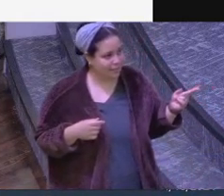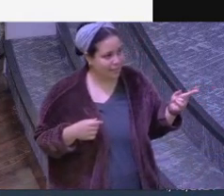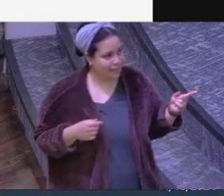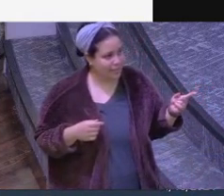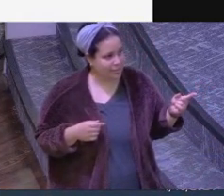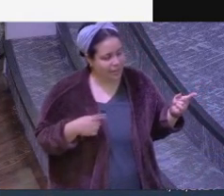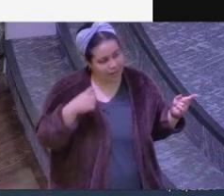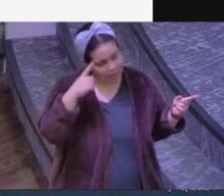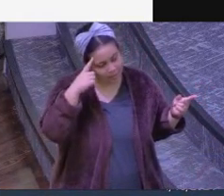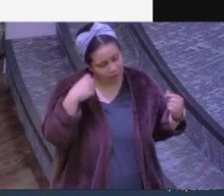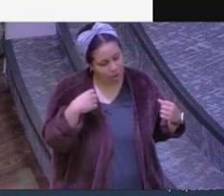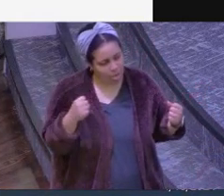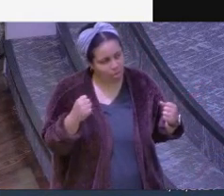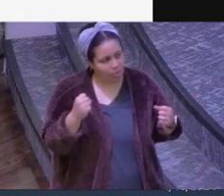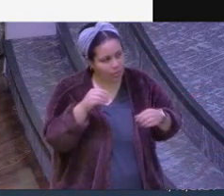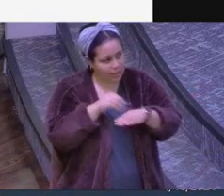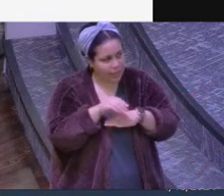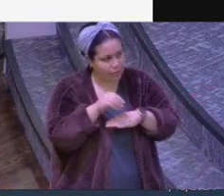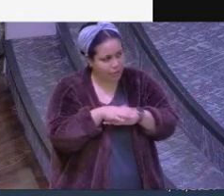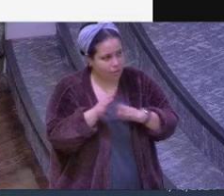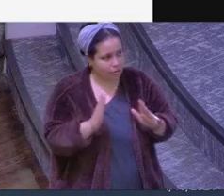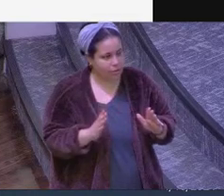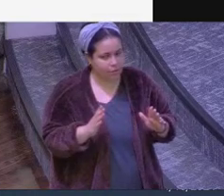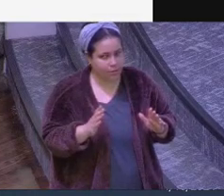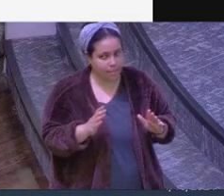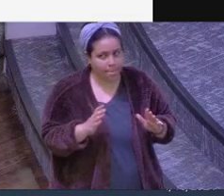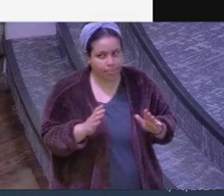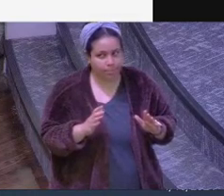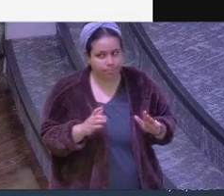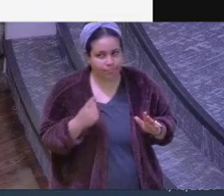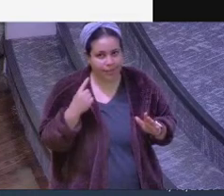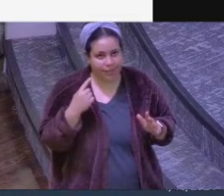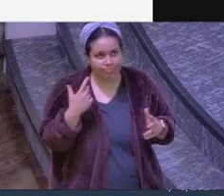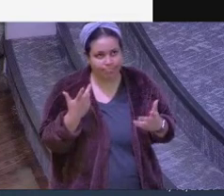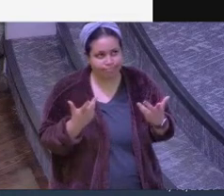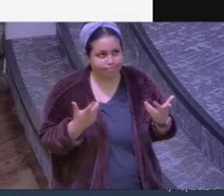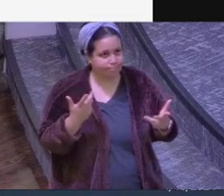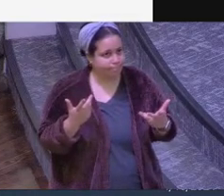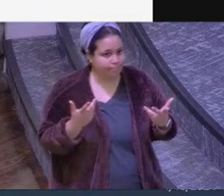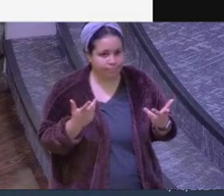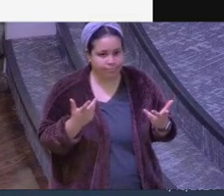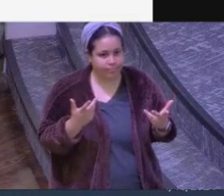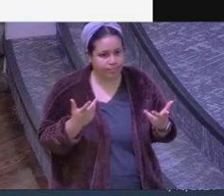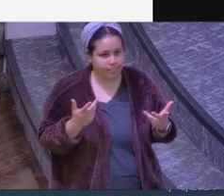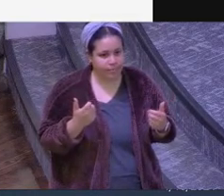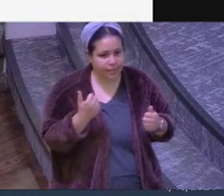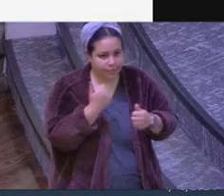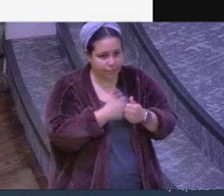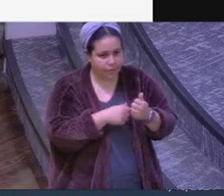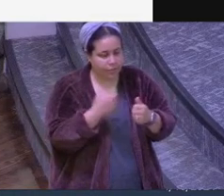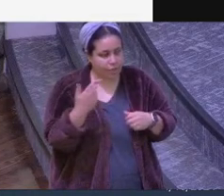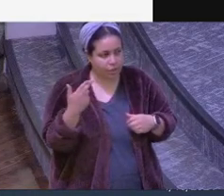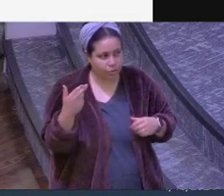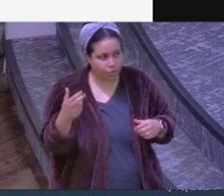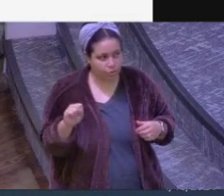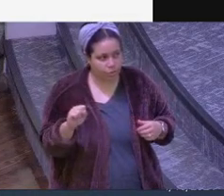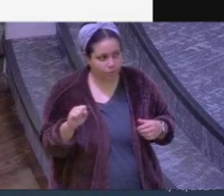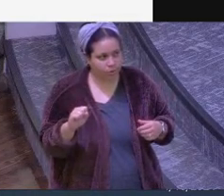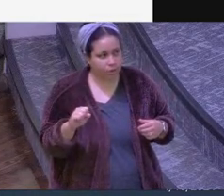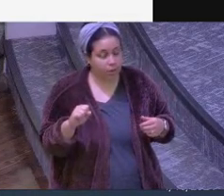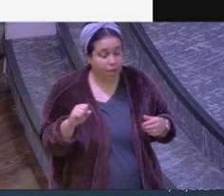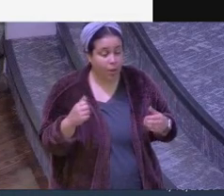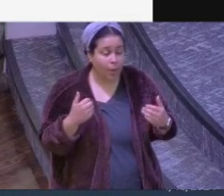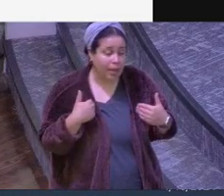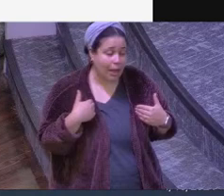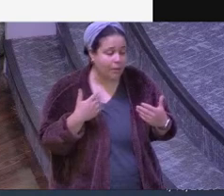mental health counselors, we asked, I think this was brought up, maybe considering allotment for each high school. We had mental health counselors at the